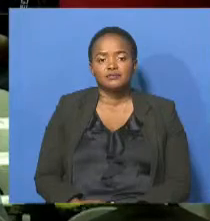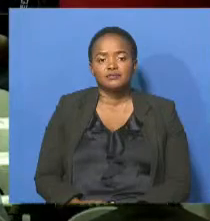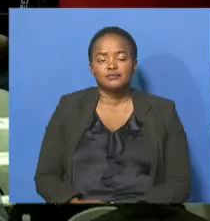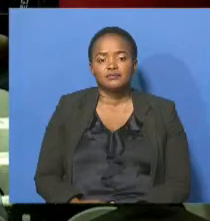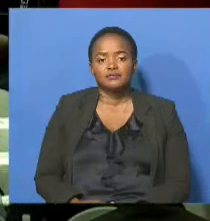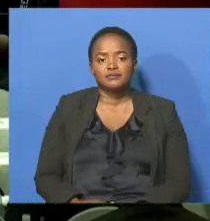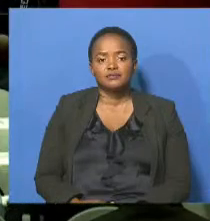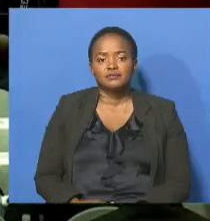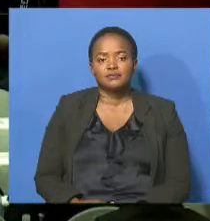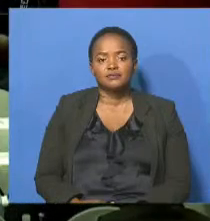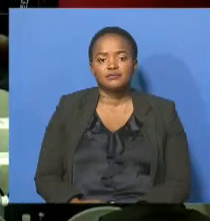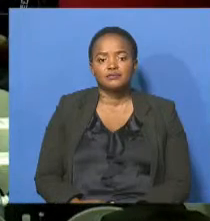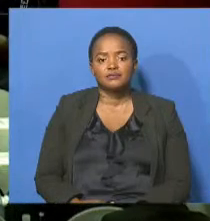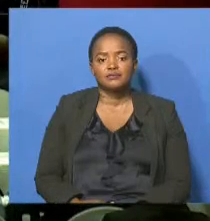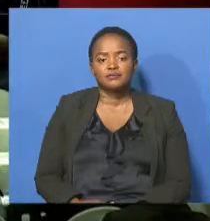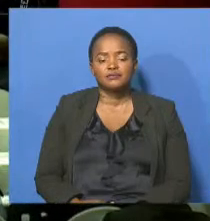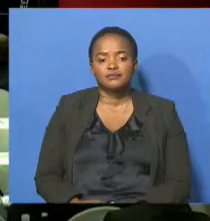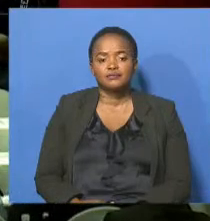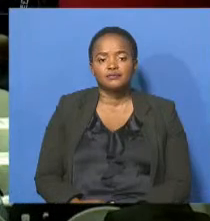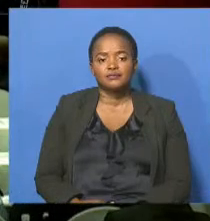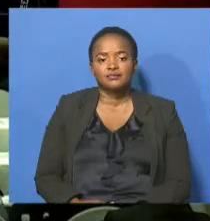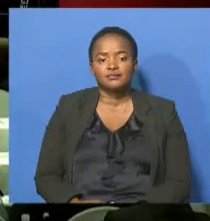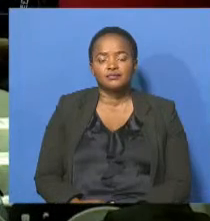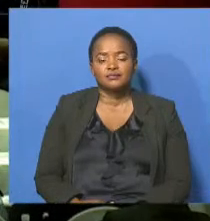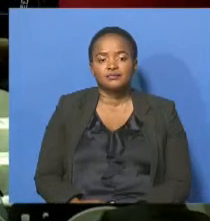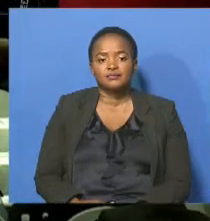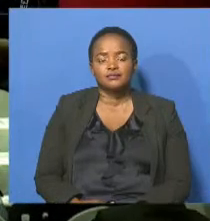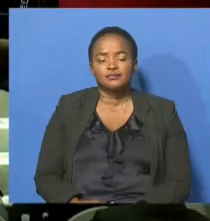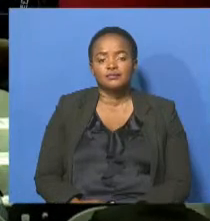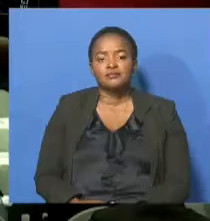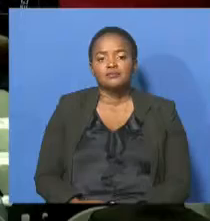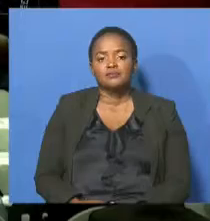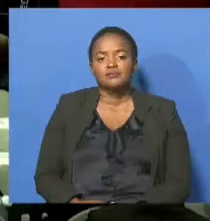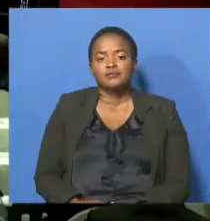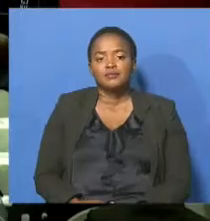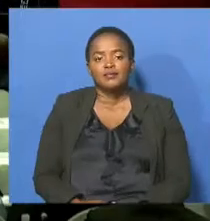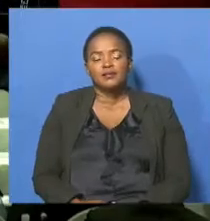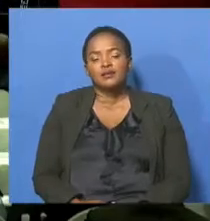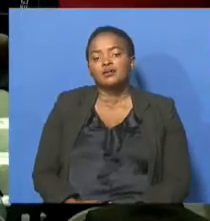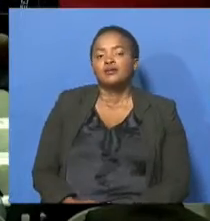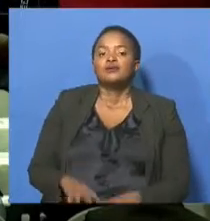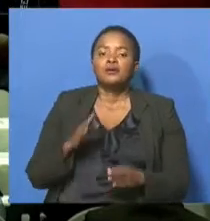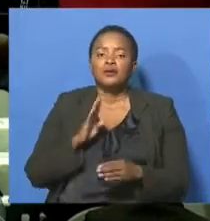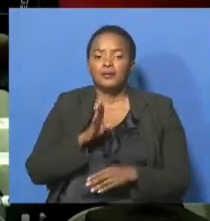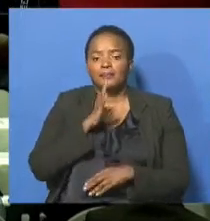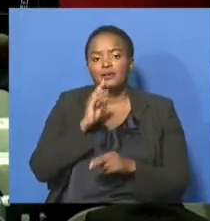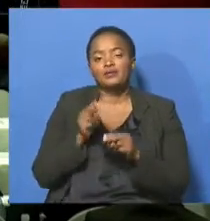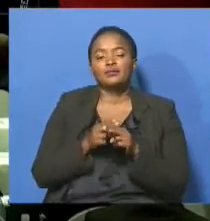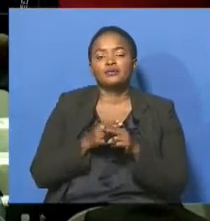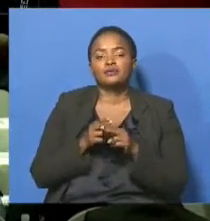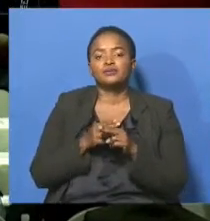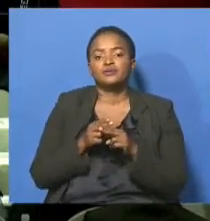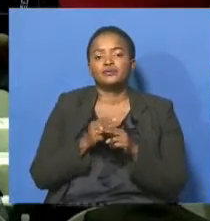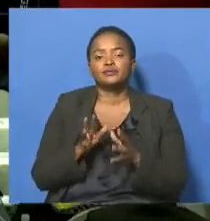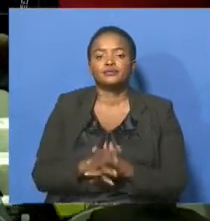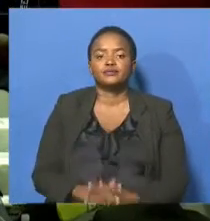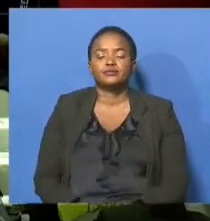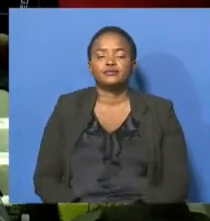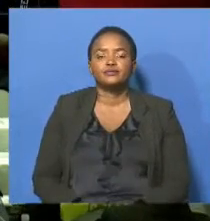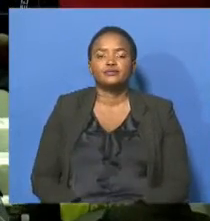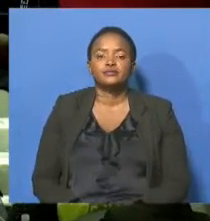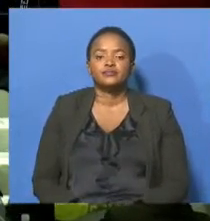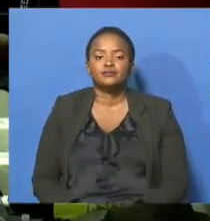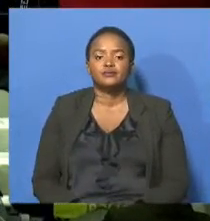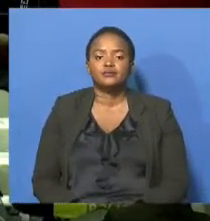Le nne mokutshwane se ka boikokobetso le ntebelela ha ke re ana lebele le khat. Thank you,